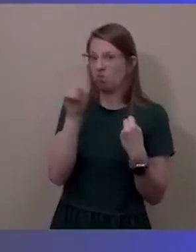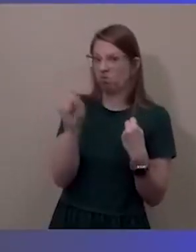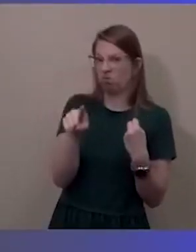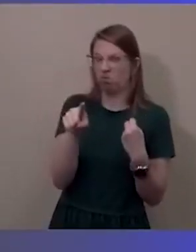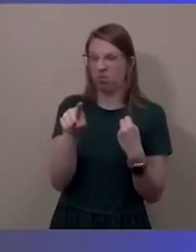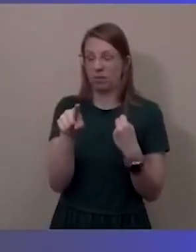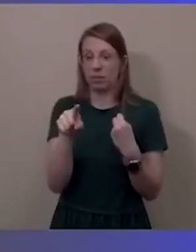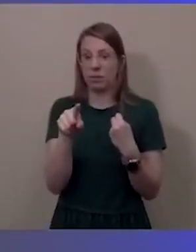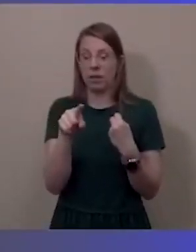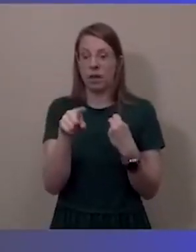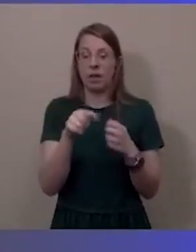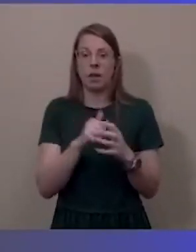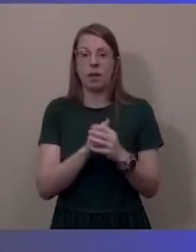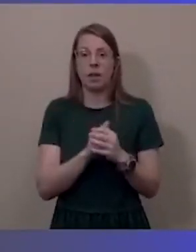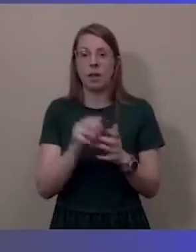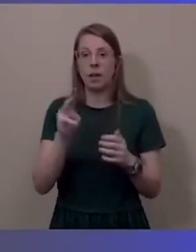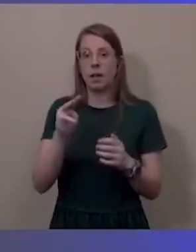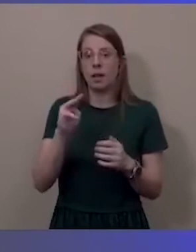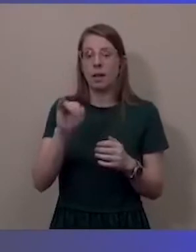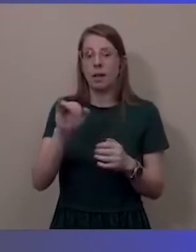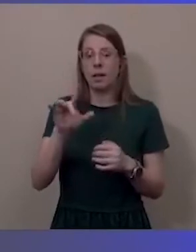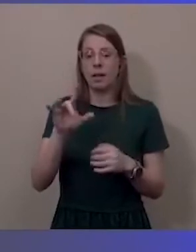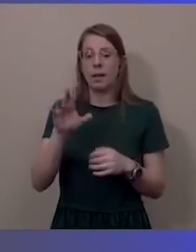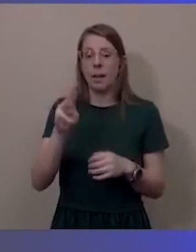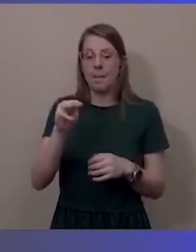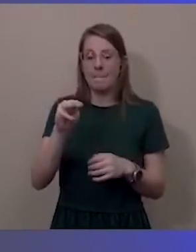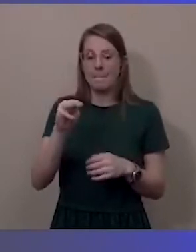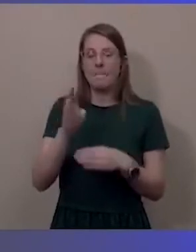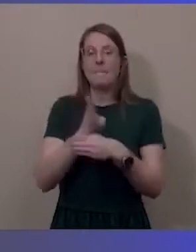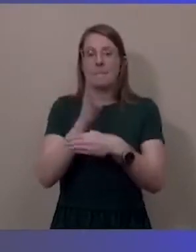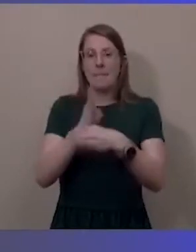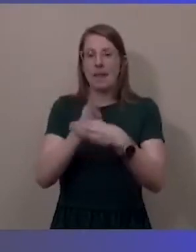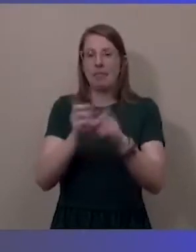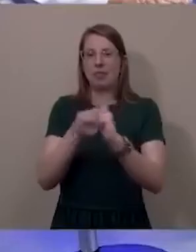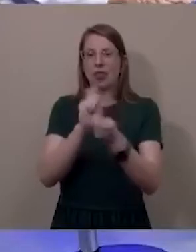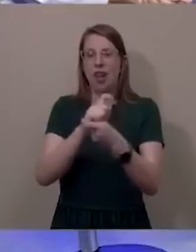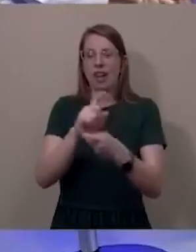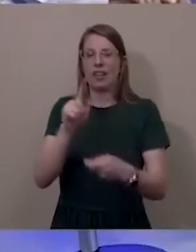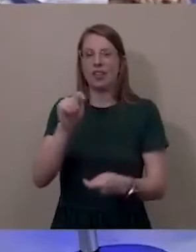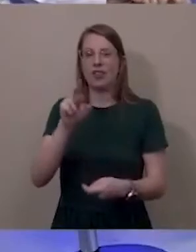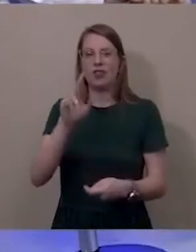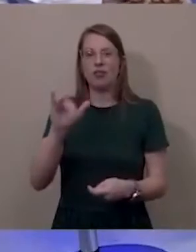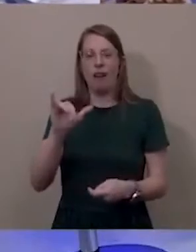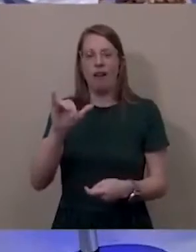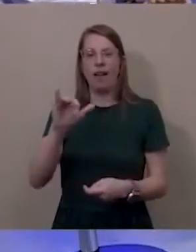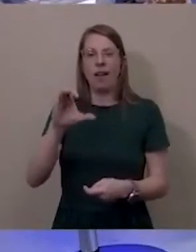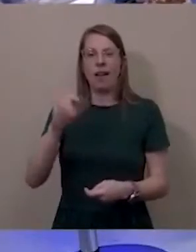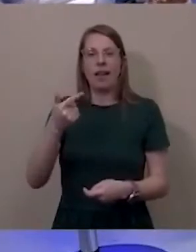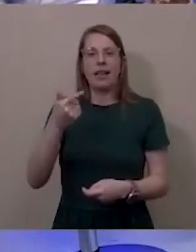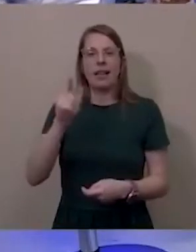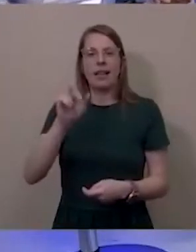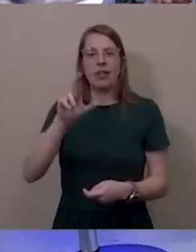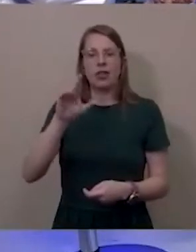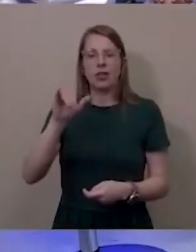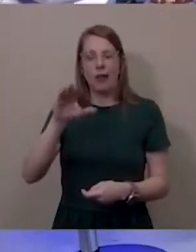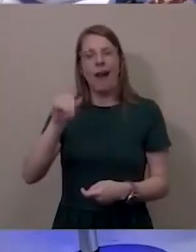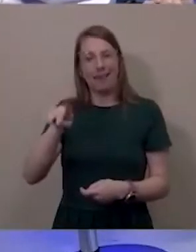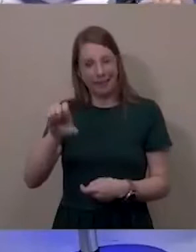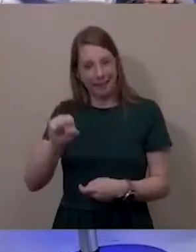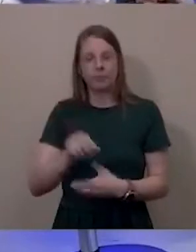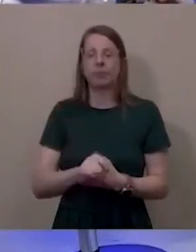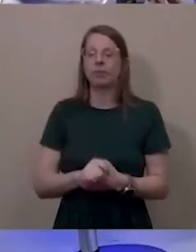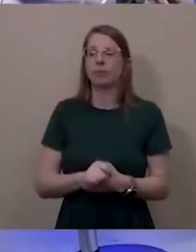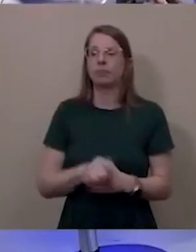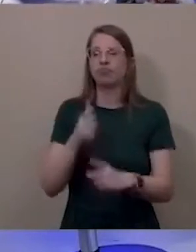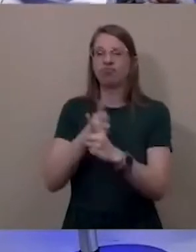And mid-chain triglyceride. Medium chain triglycerides. So this is something you specialize in terms of research around